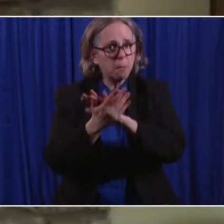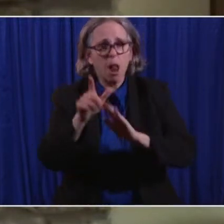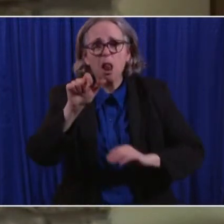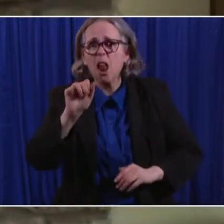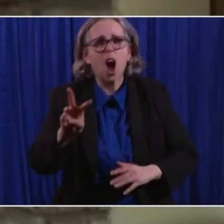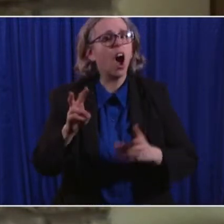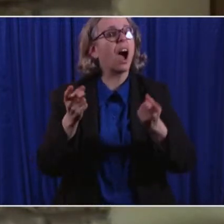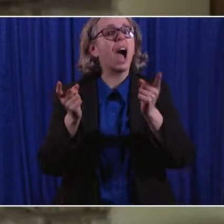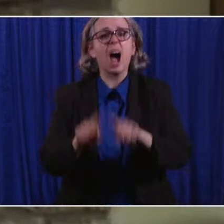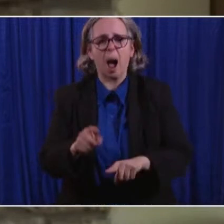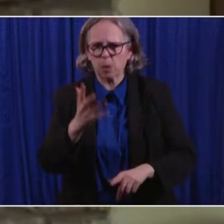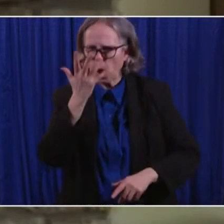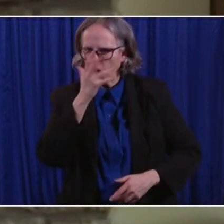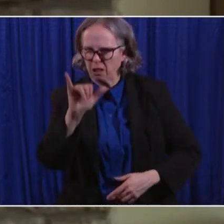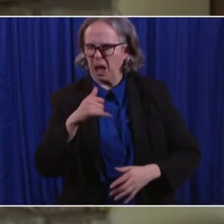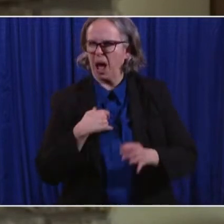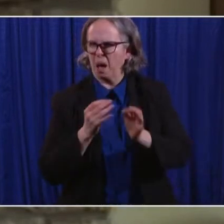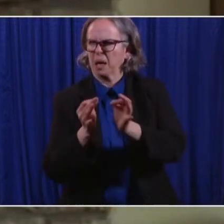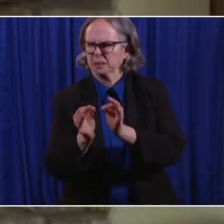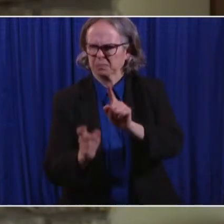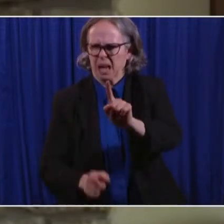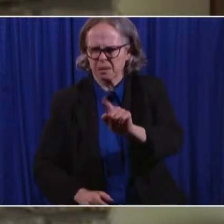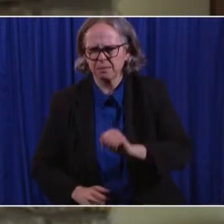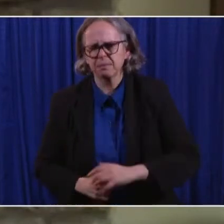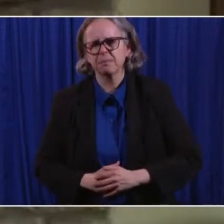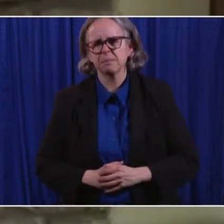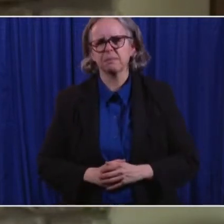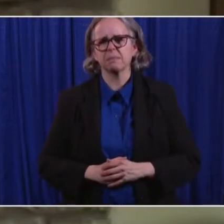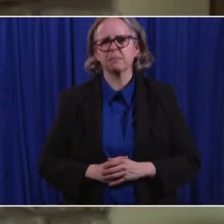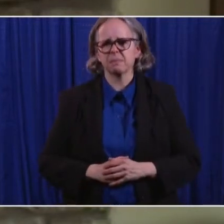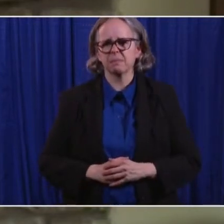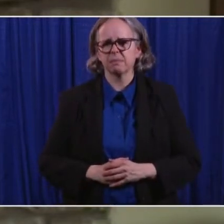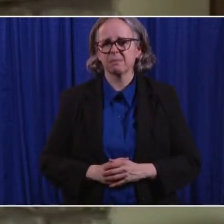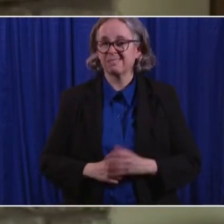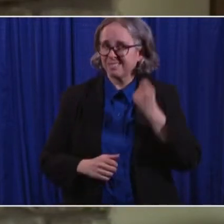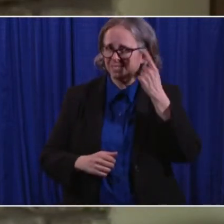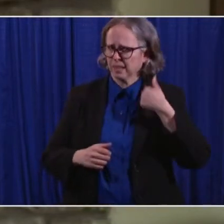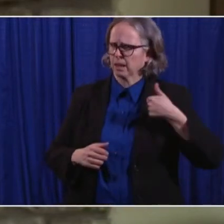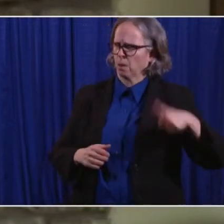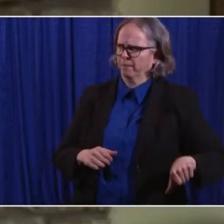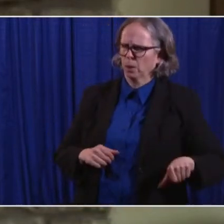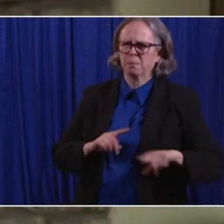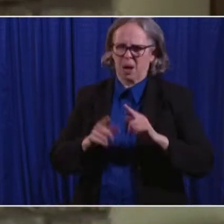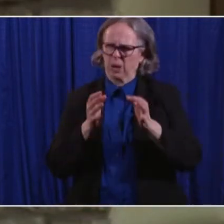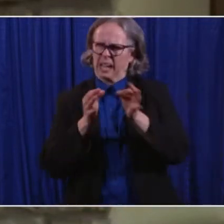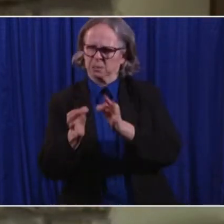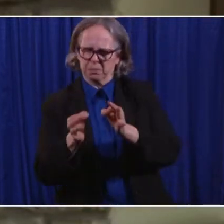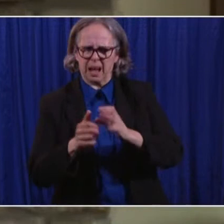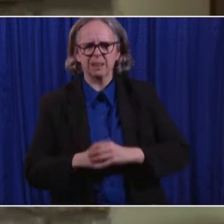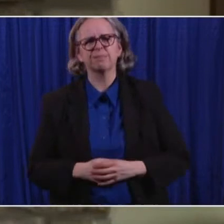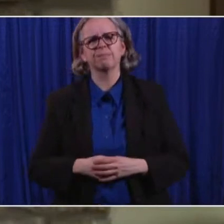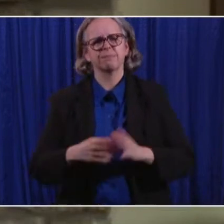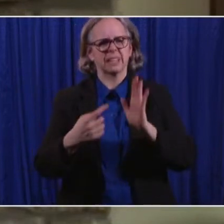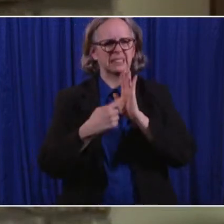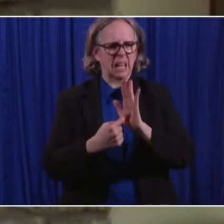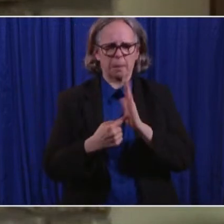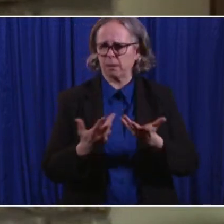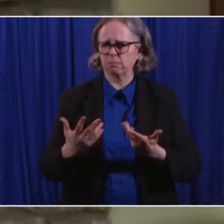bill says that in order for someone to be quarantined by the local health department,